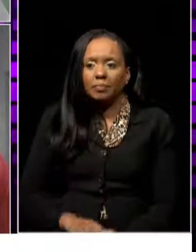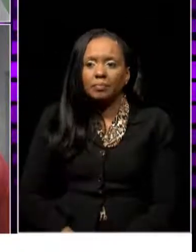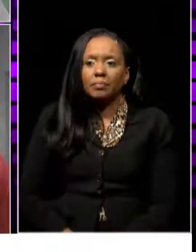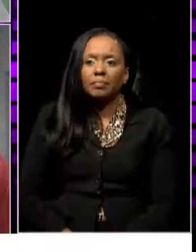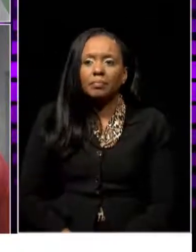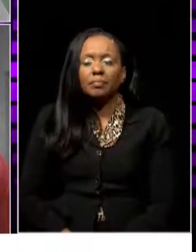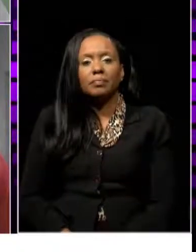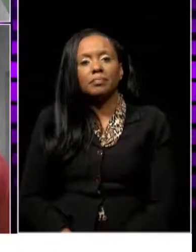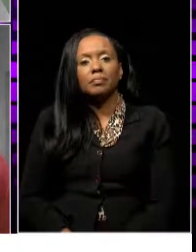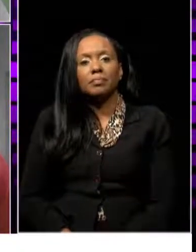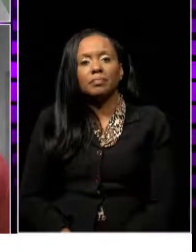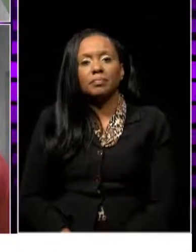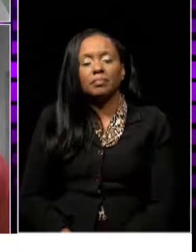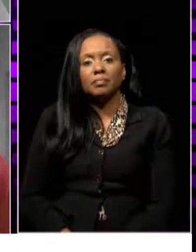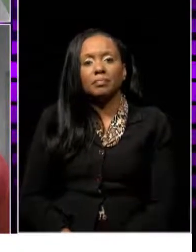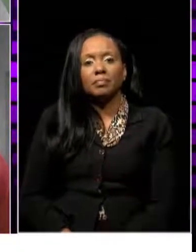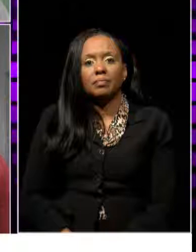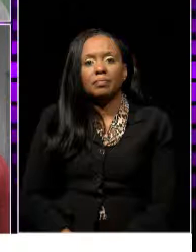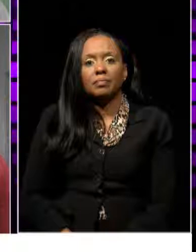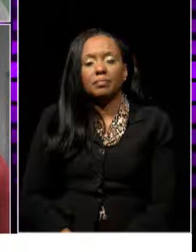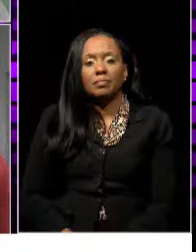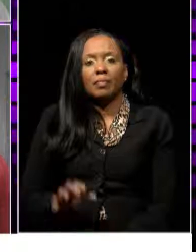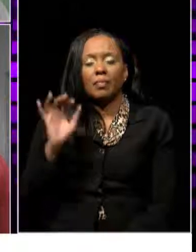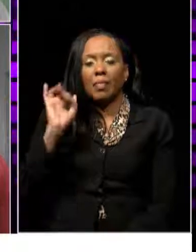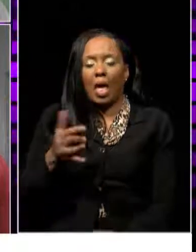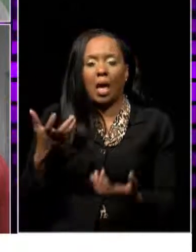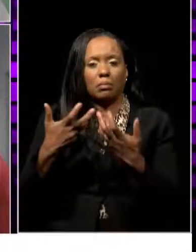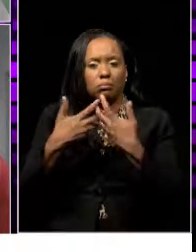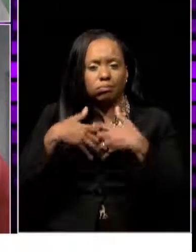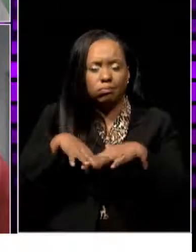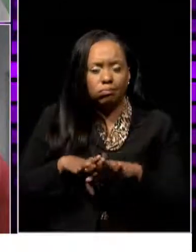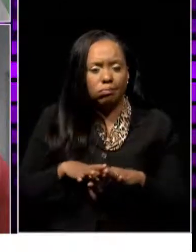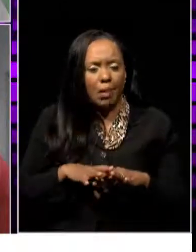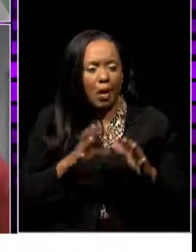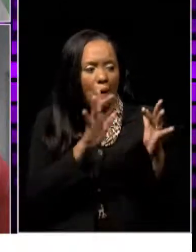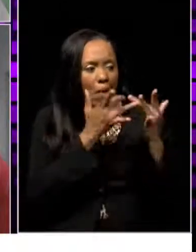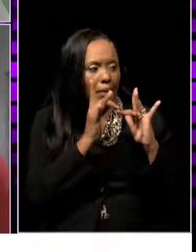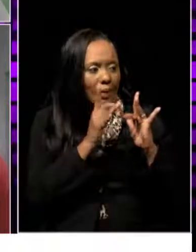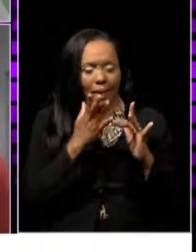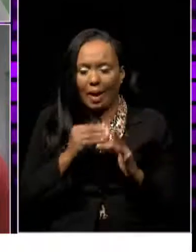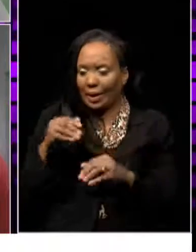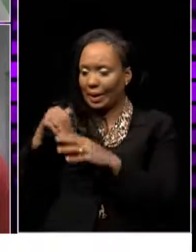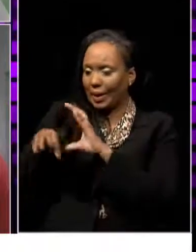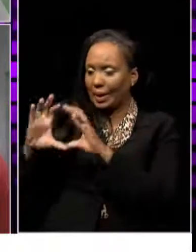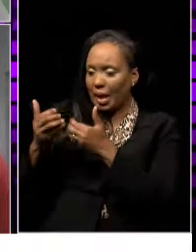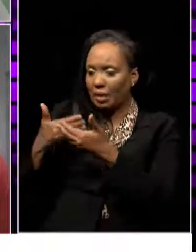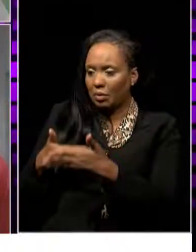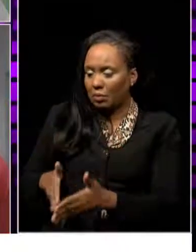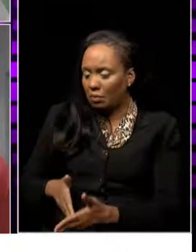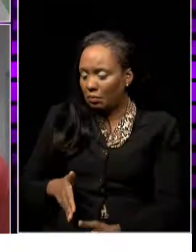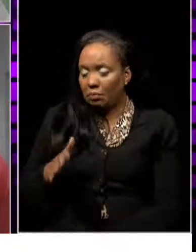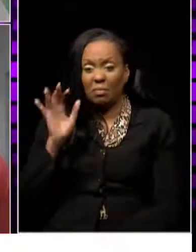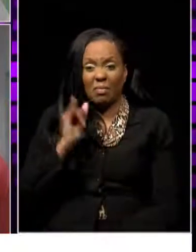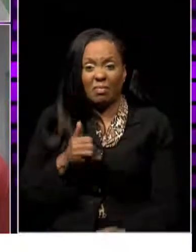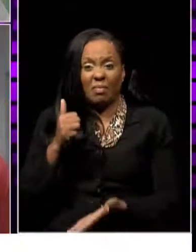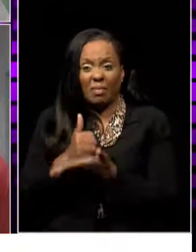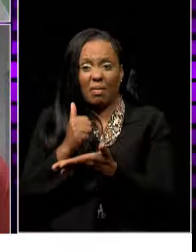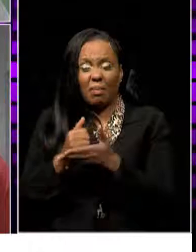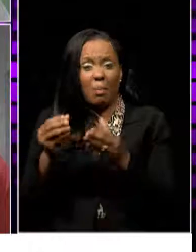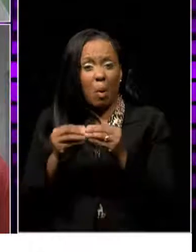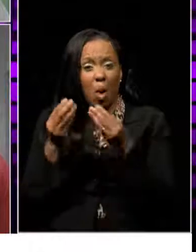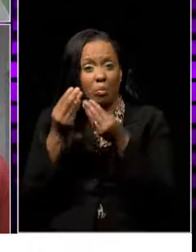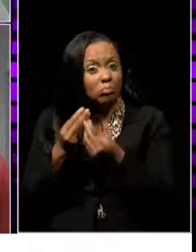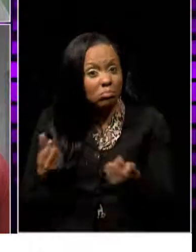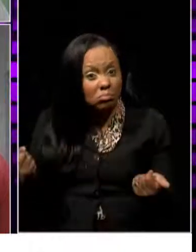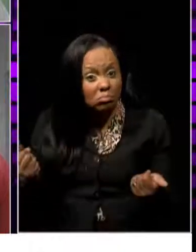Canada, does the blended approach proposed, would this help you in the ease of doing business? Would this help you